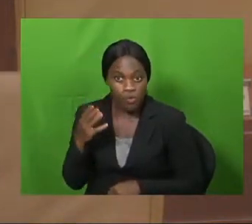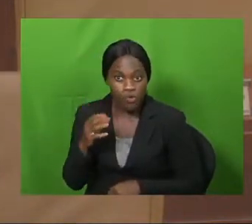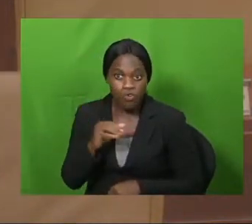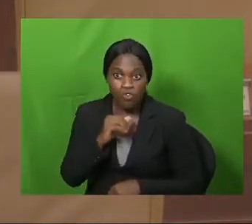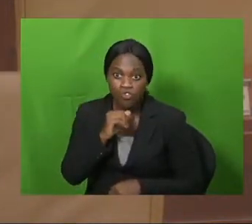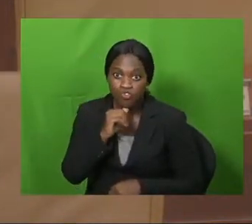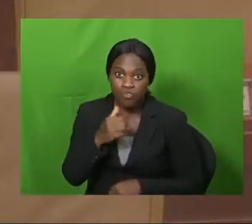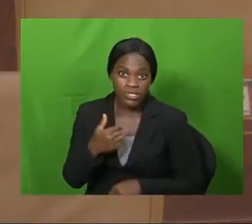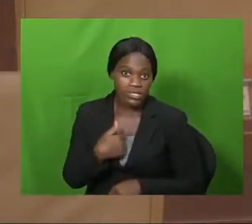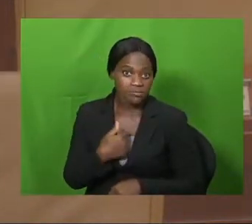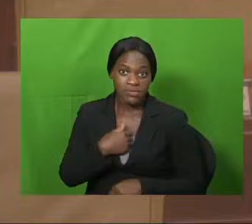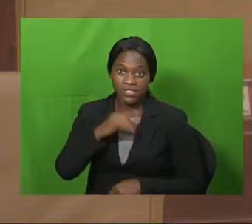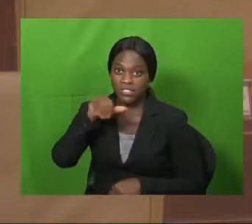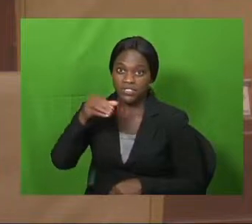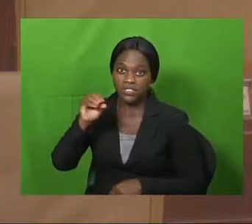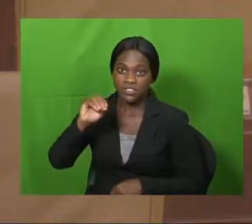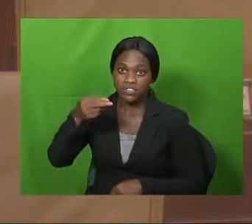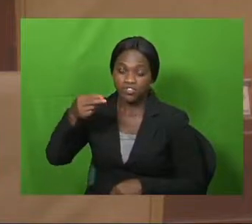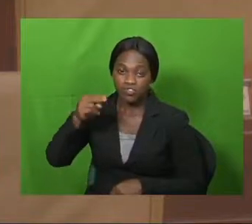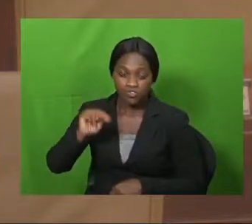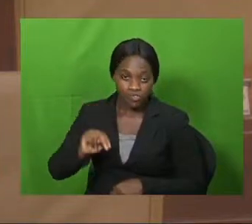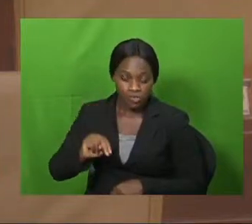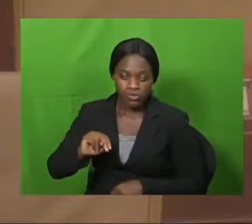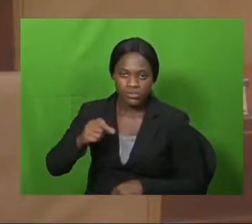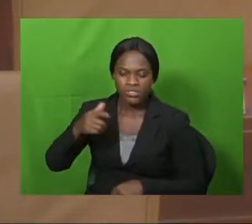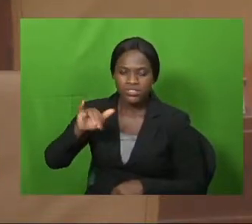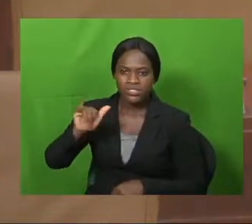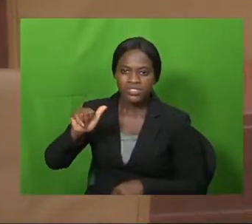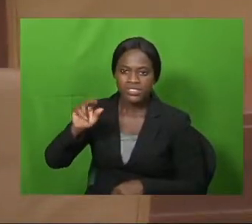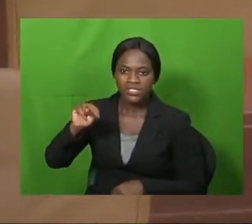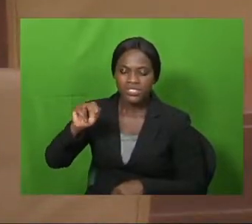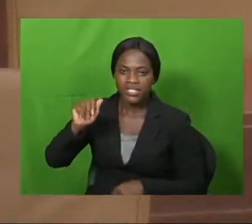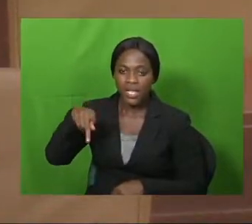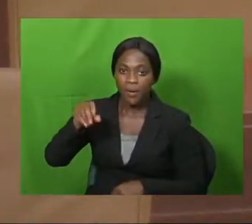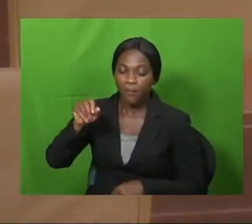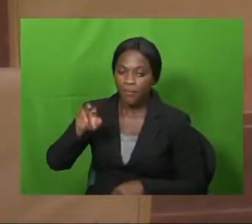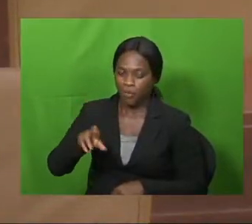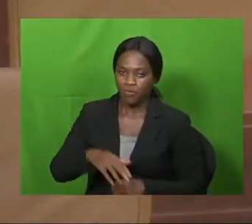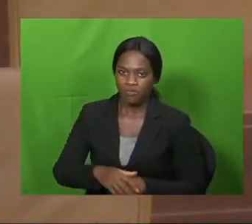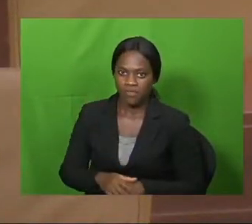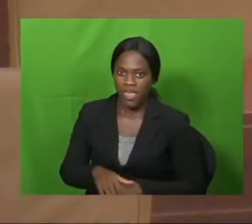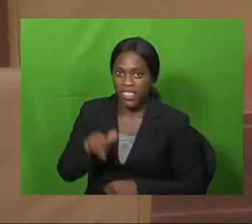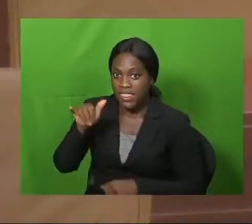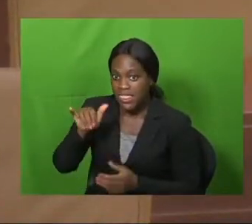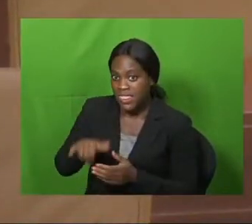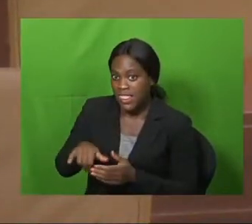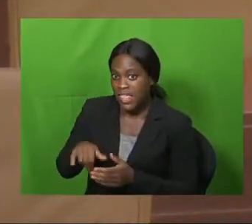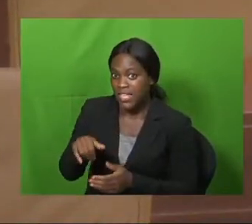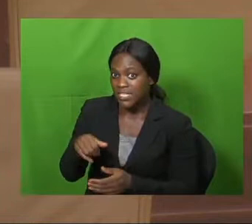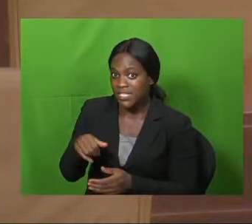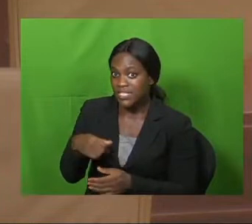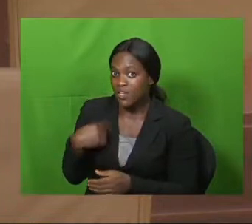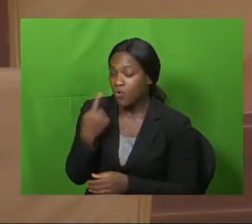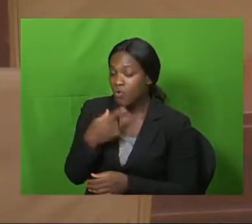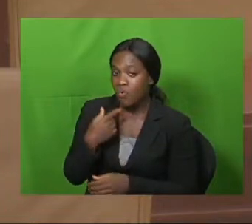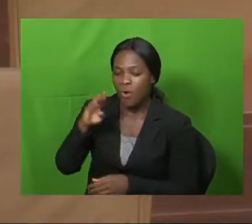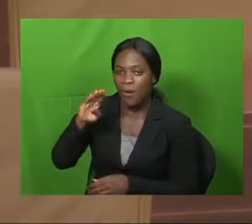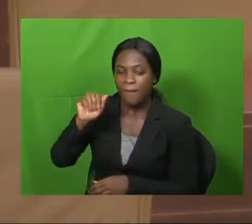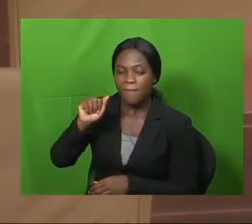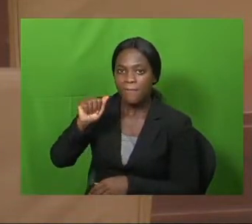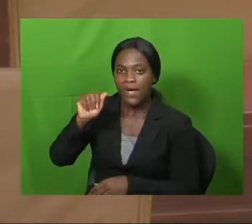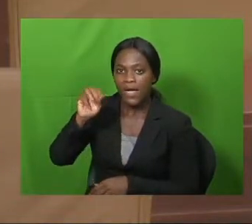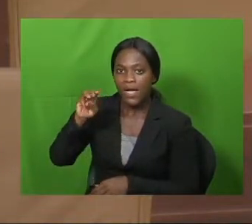John Jinapo. This is Dr. Bawumia in 2016 saying that even